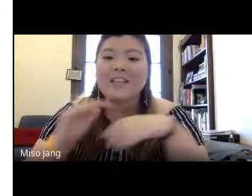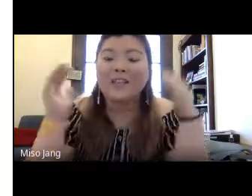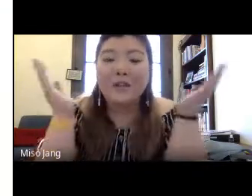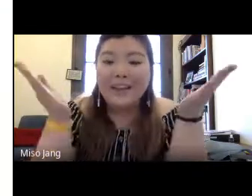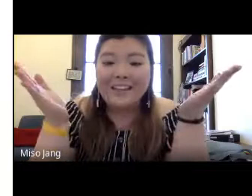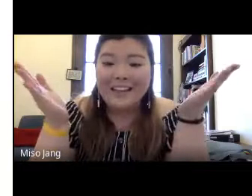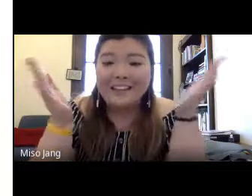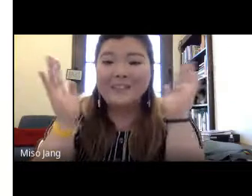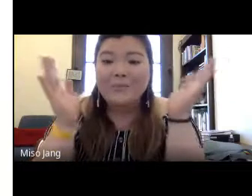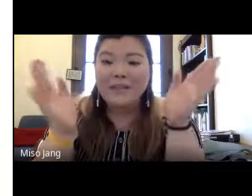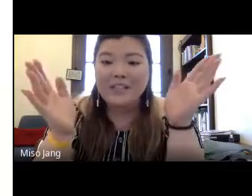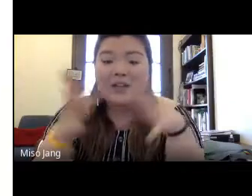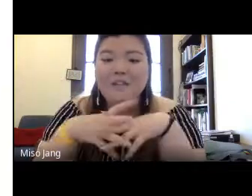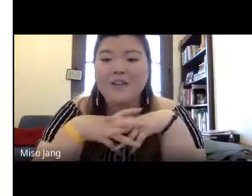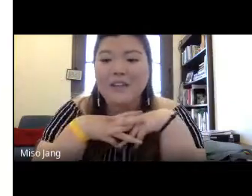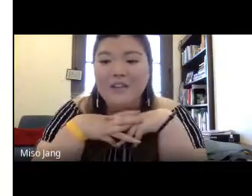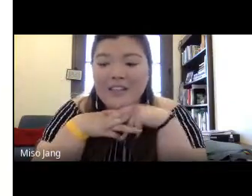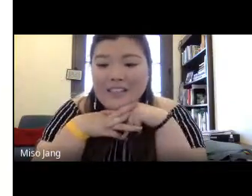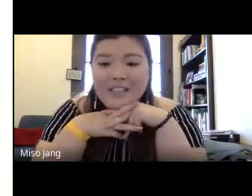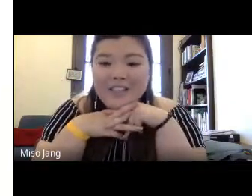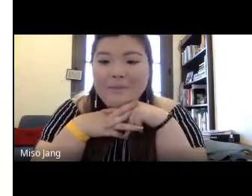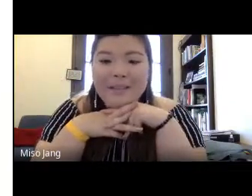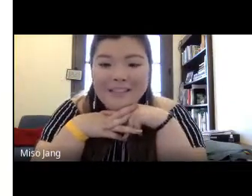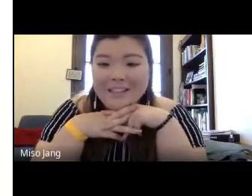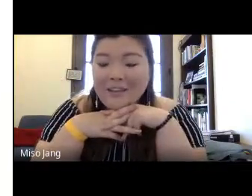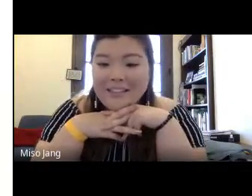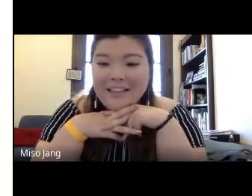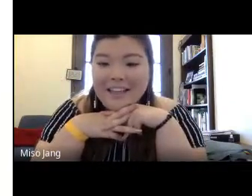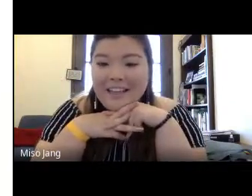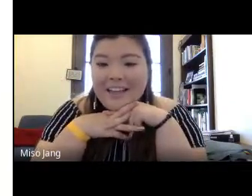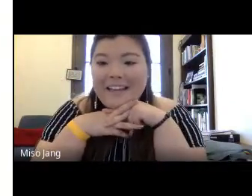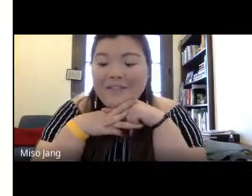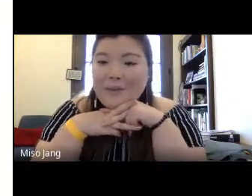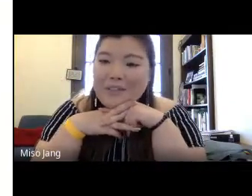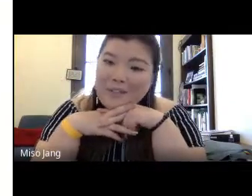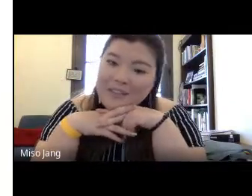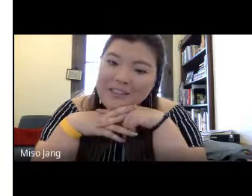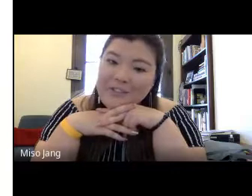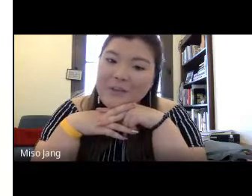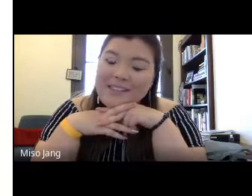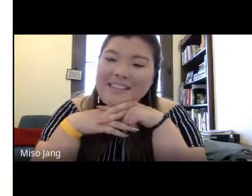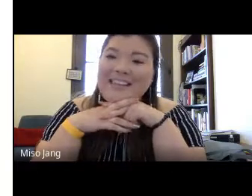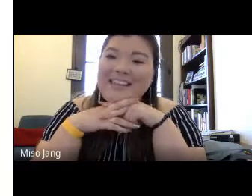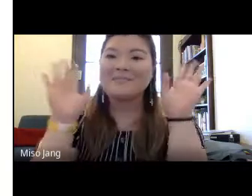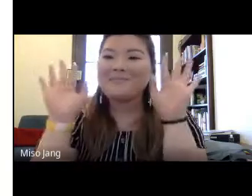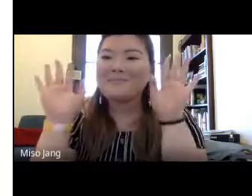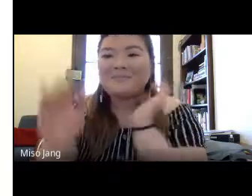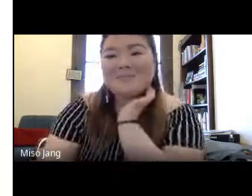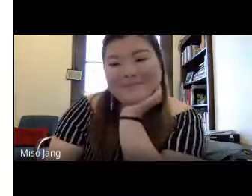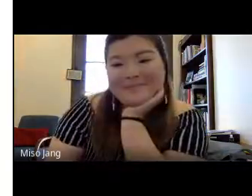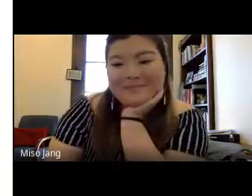coming. Thank you, ADA, so much for creating such an amazing event today, and have a wonderful rest of your